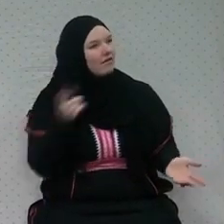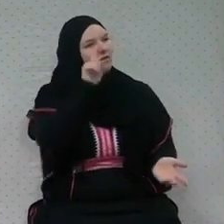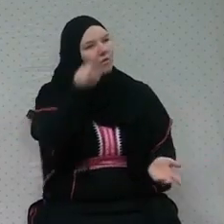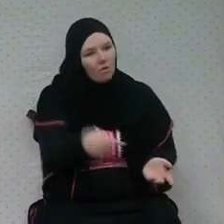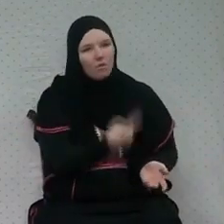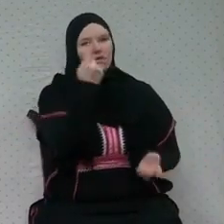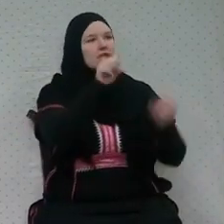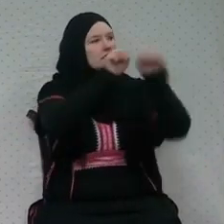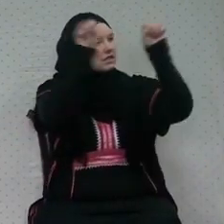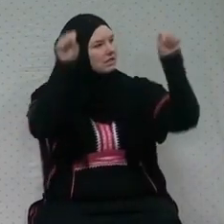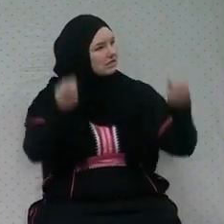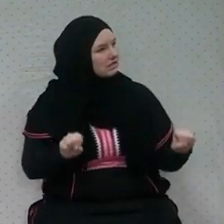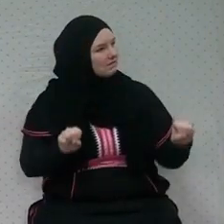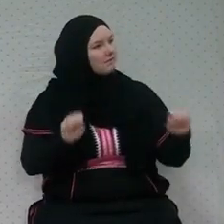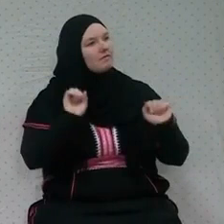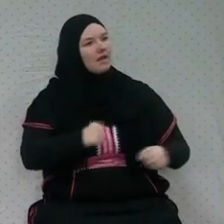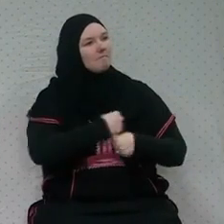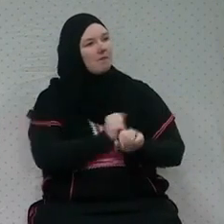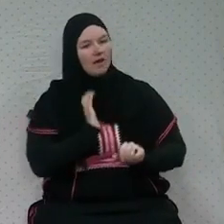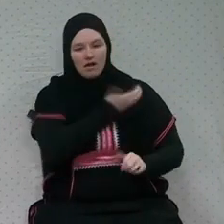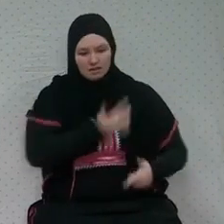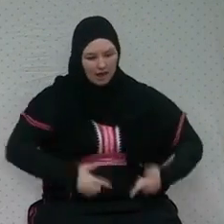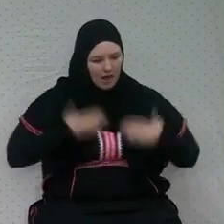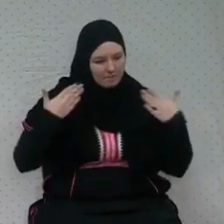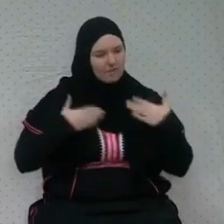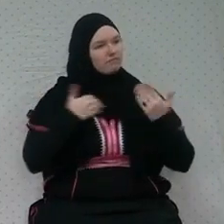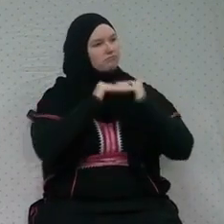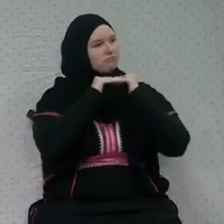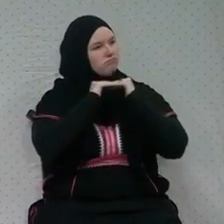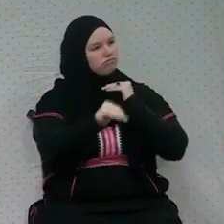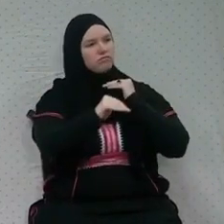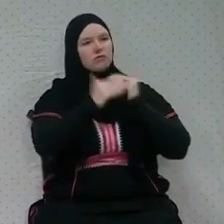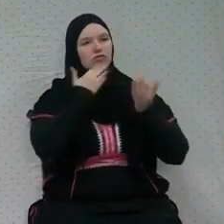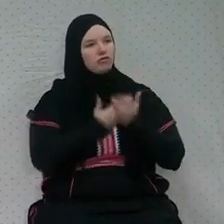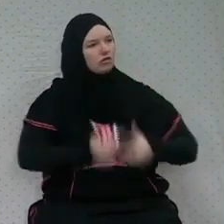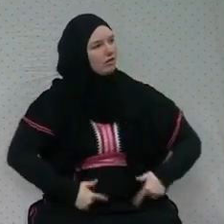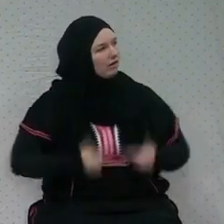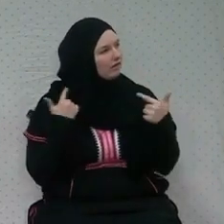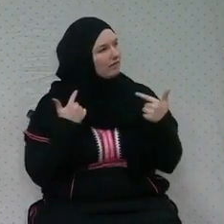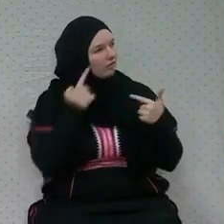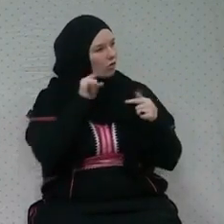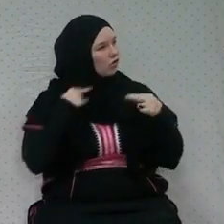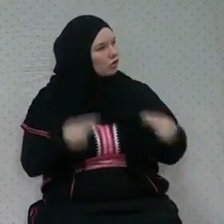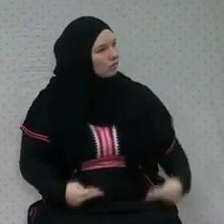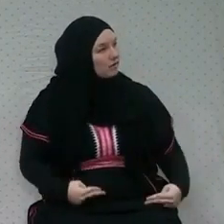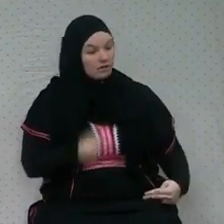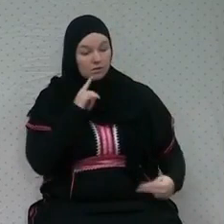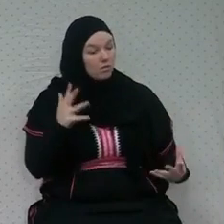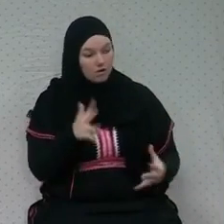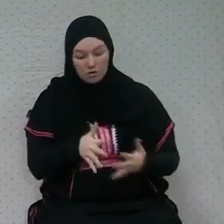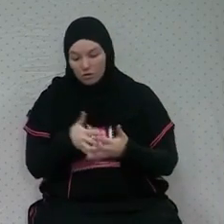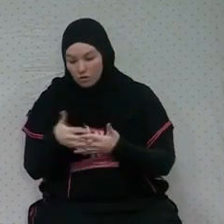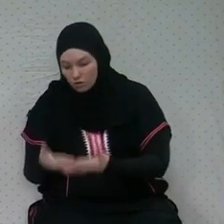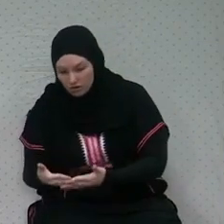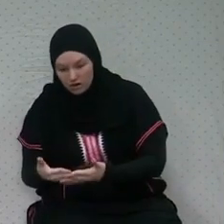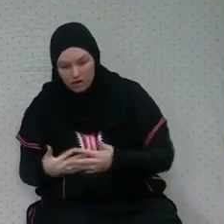that can bring happiness, stability, consistency to the human life is the Quran and the Sunnah of the